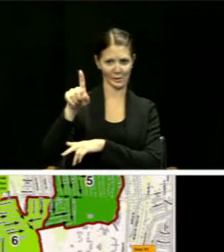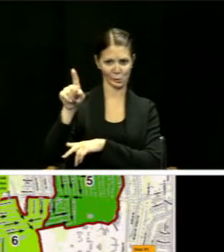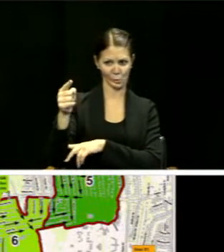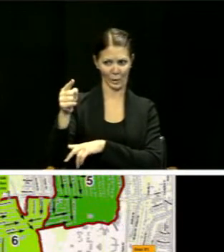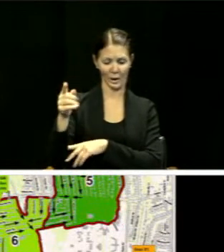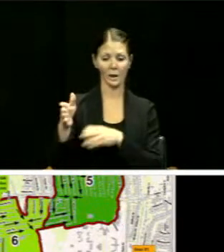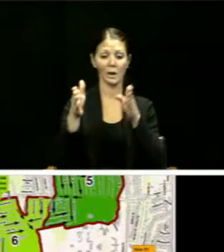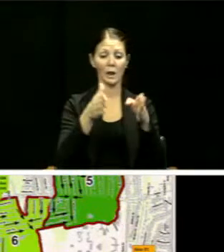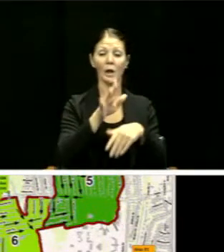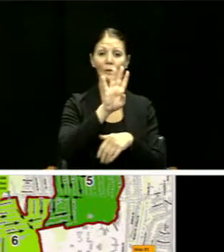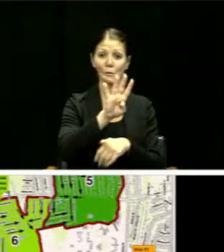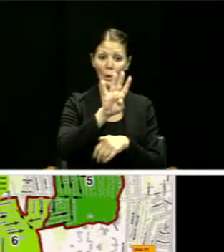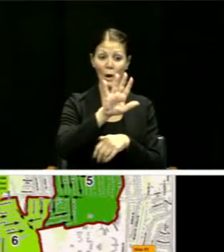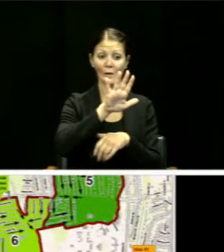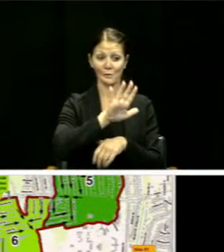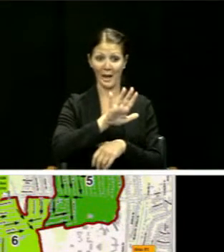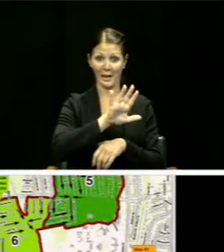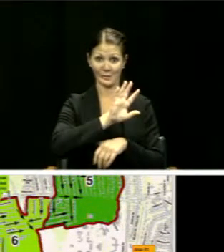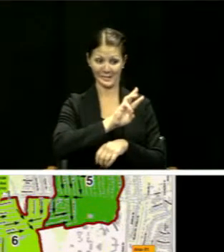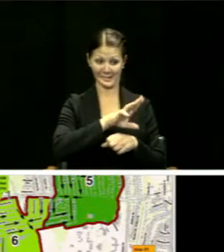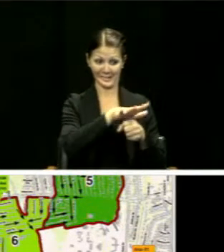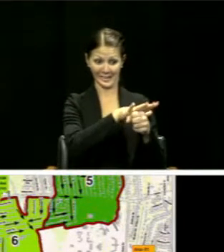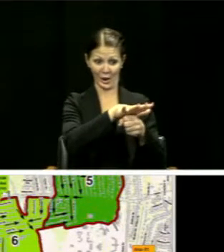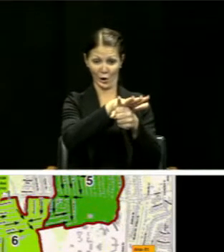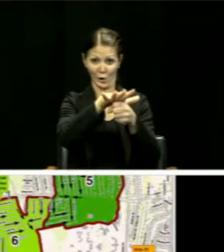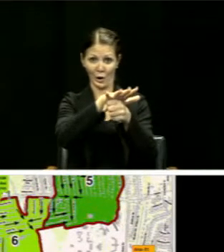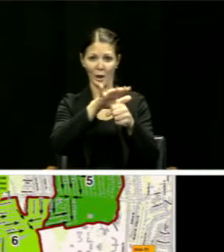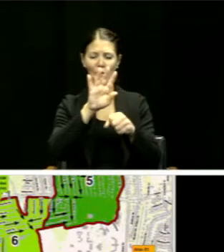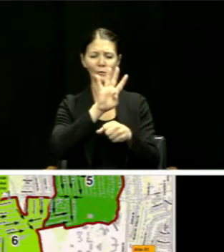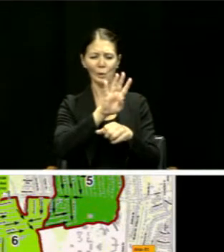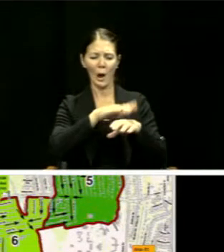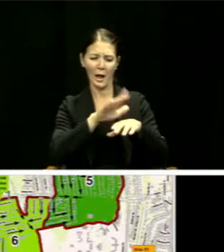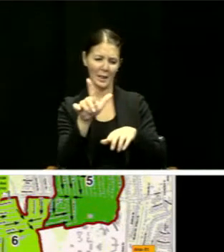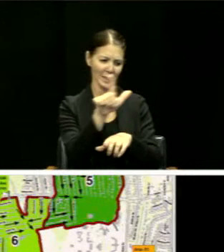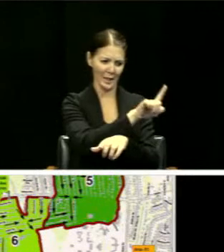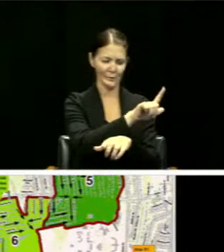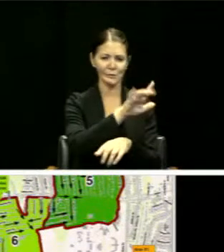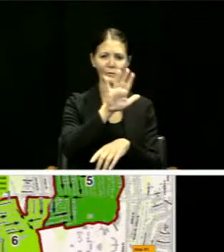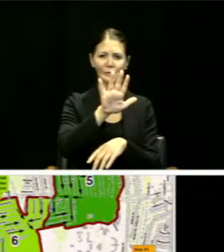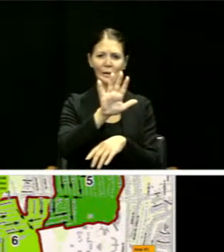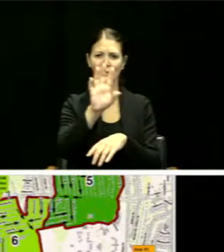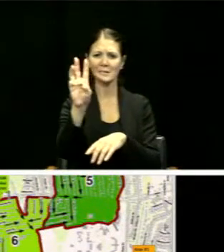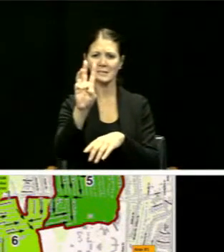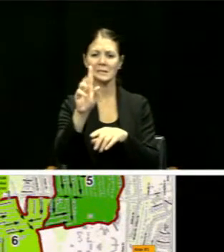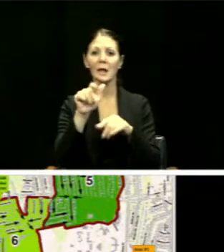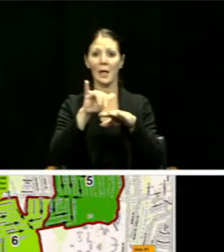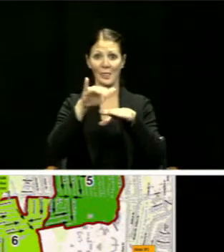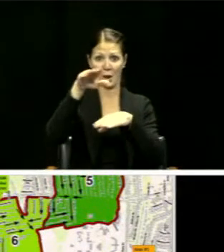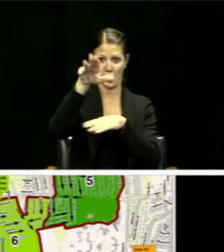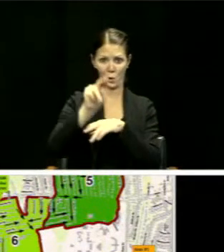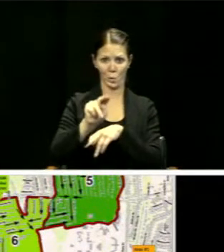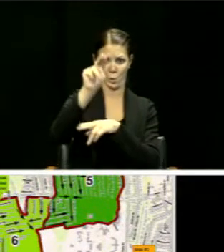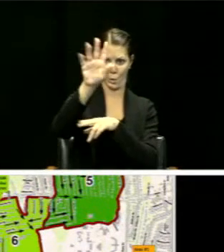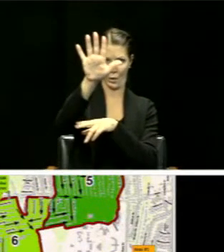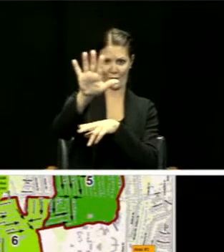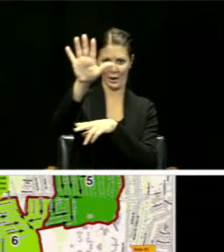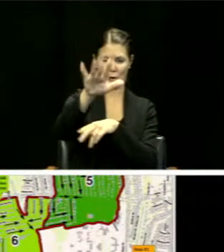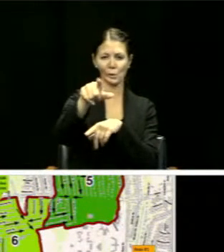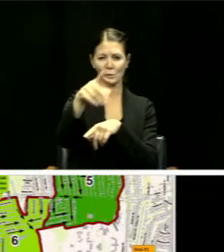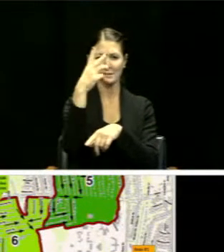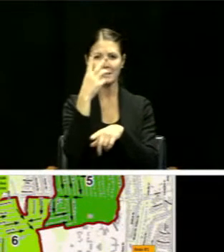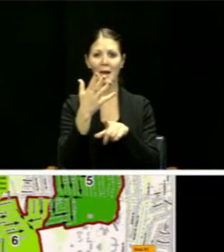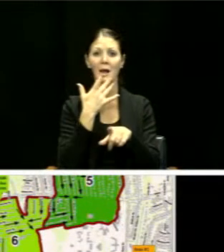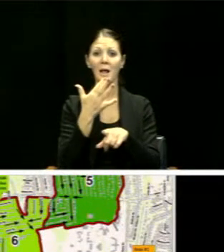4, 5, and 6, which 4 is on the far left-hand side, 5 and 6 are on the northern area of the study area. The colored areas you're seeing